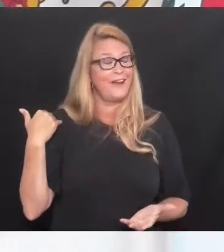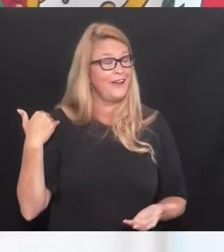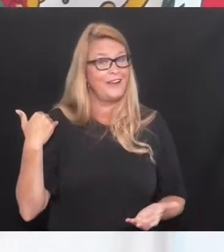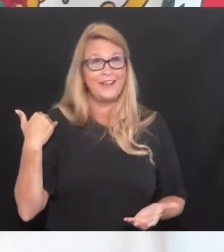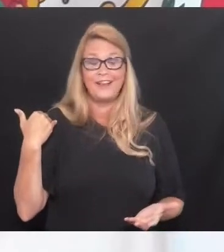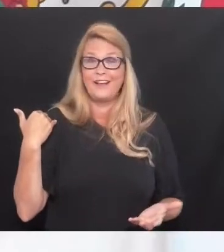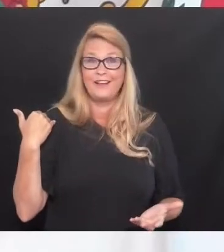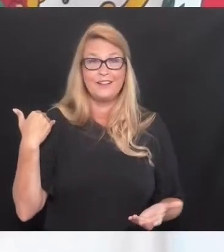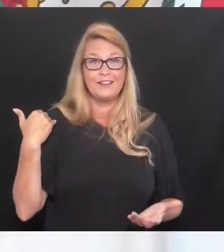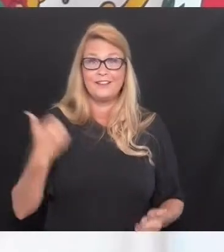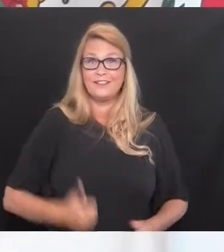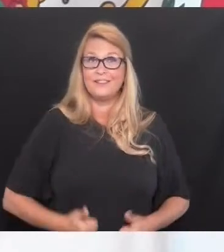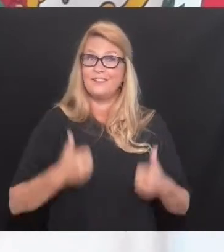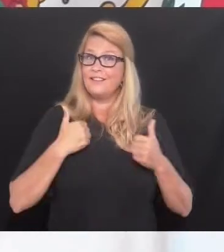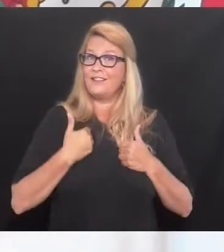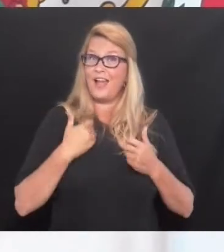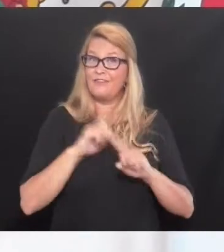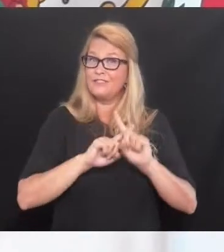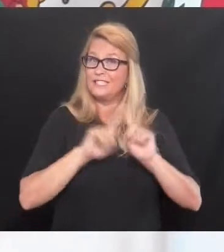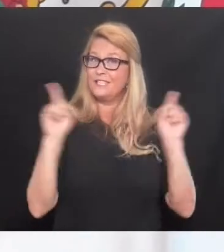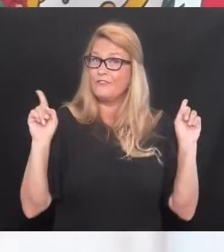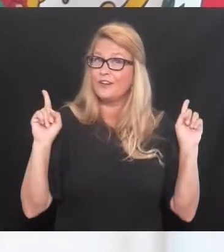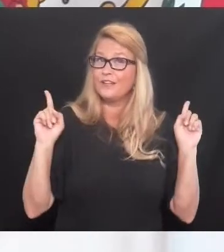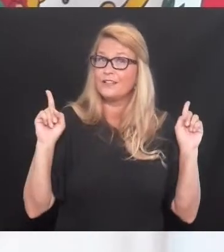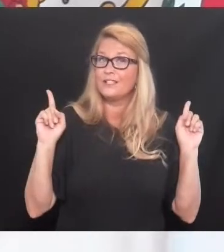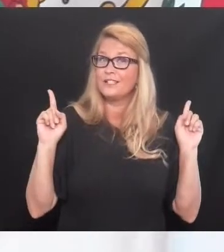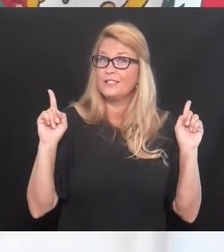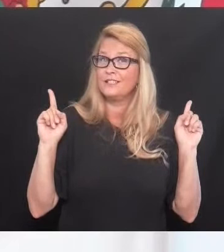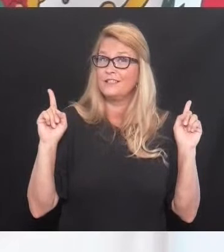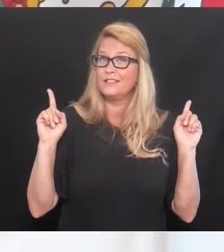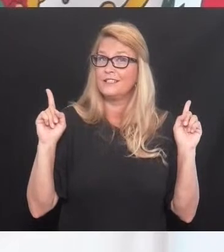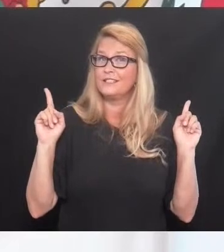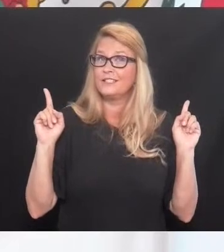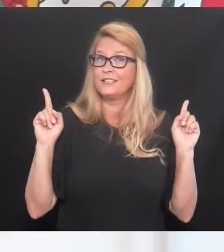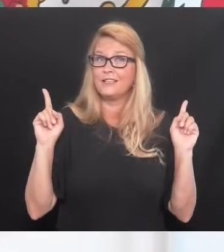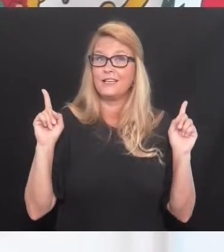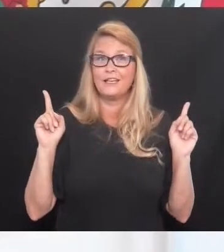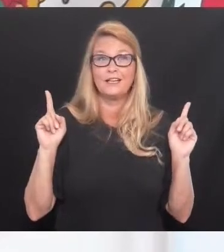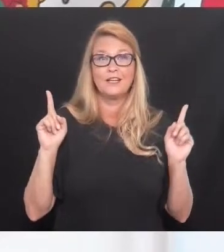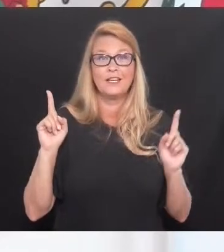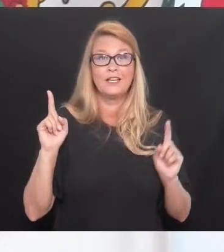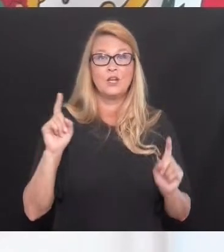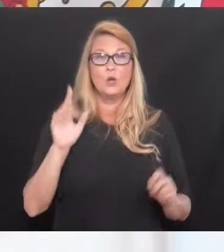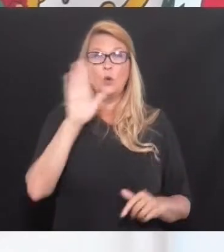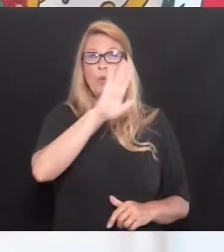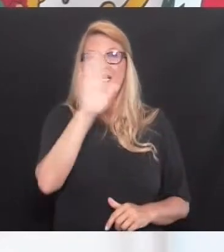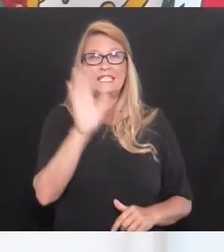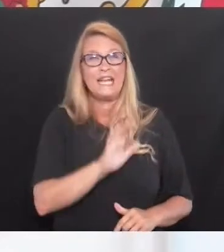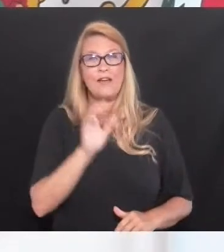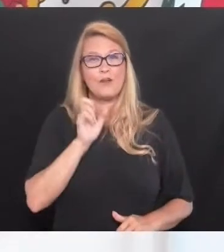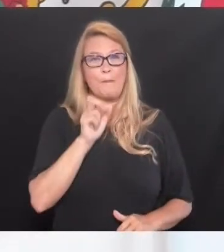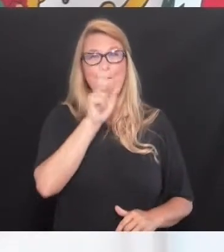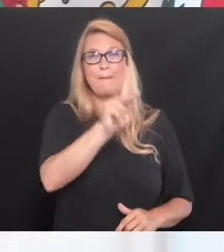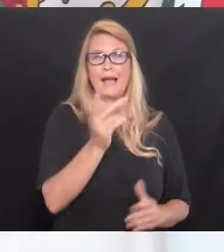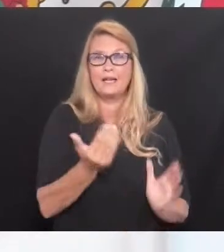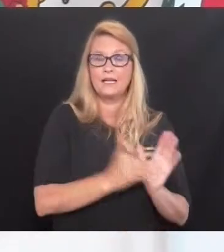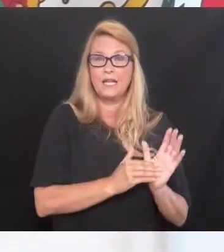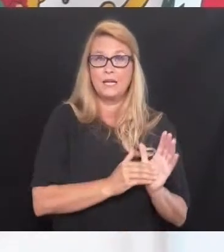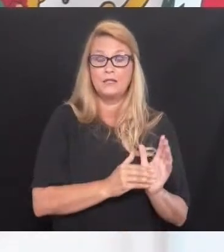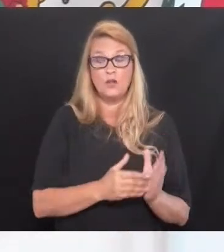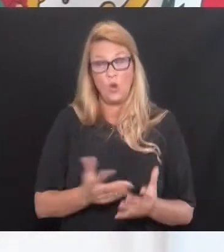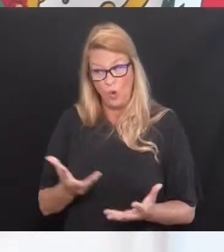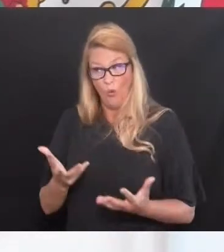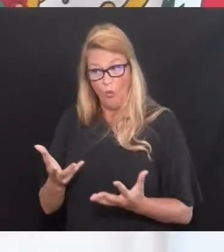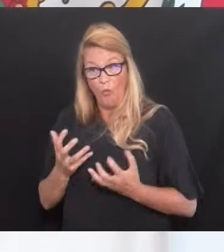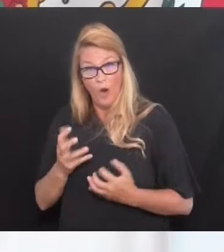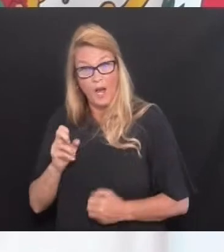said, we'll never see that again. Really, it will never go back to that again. We hoped we